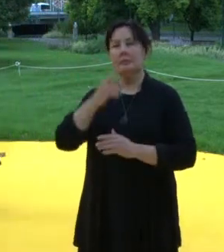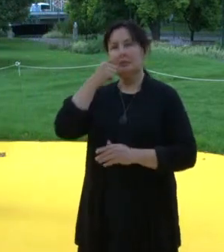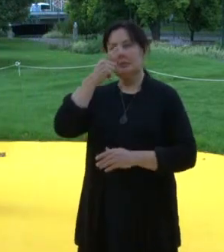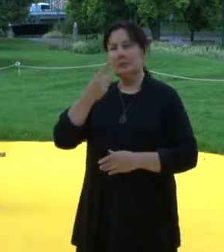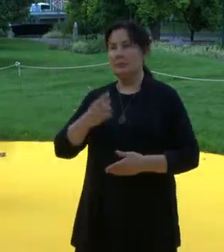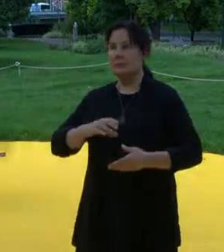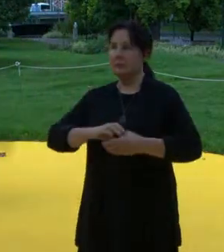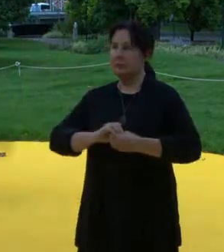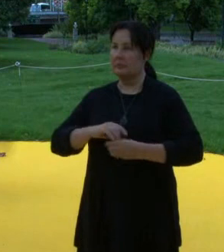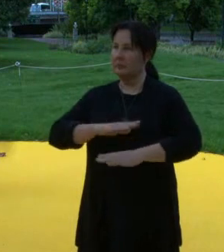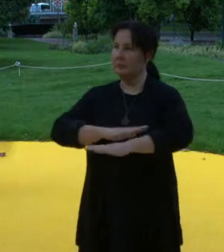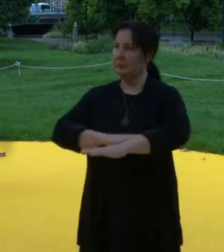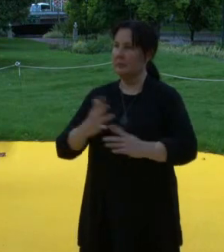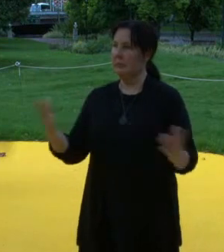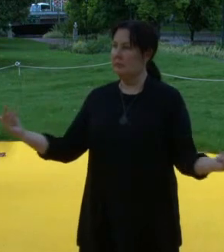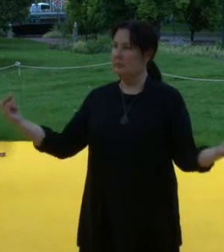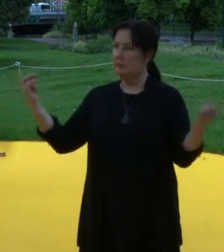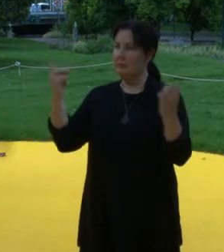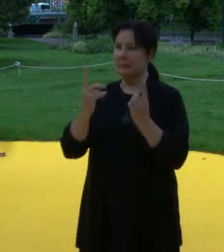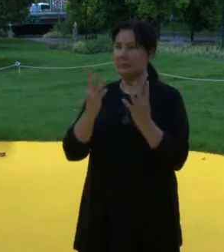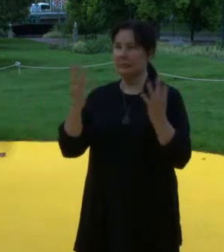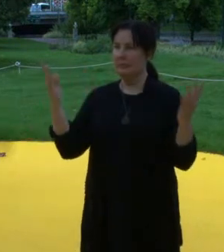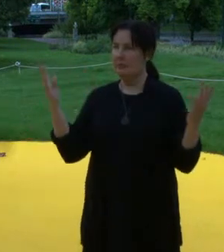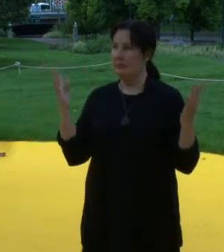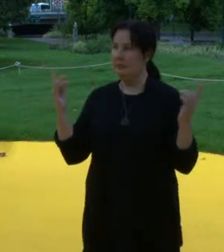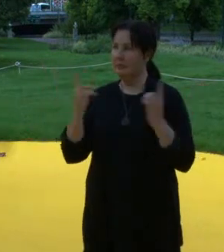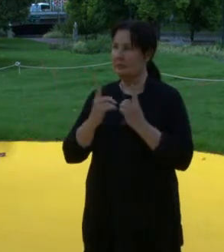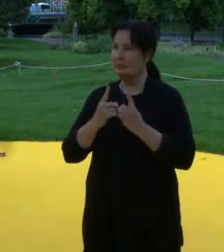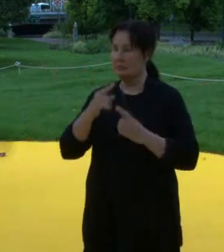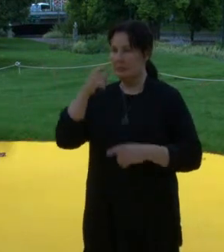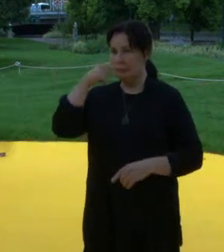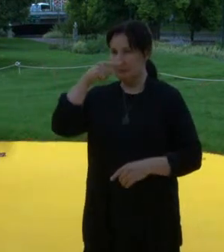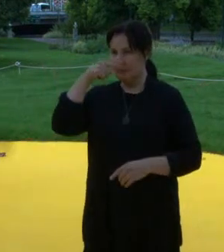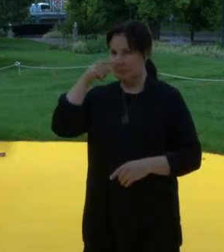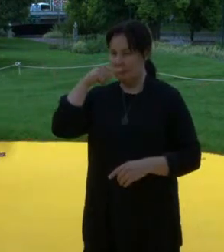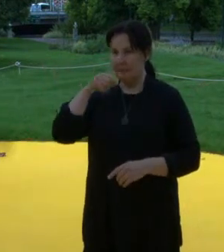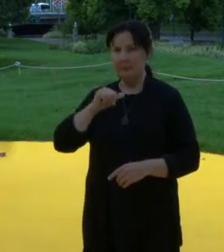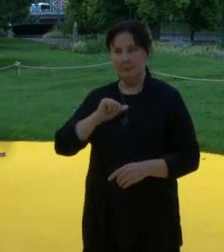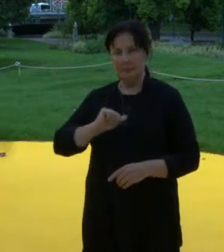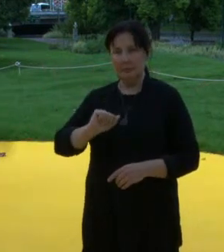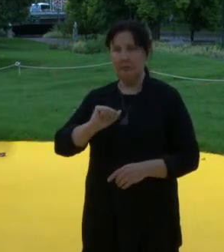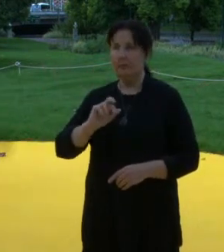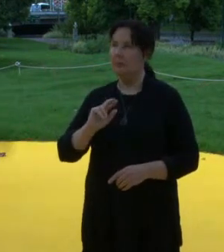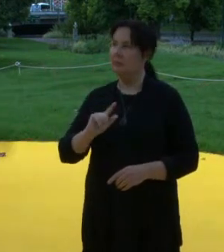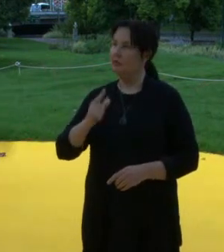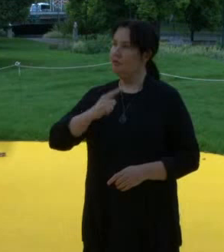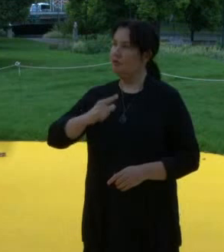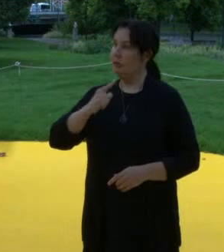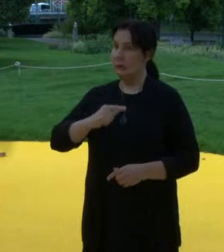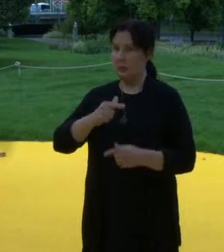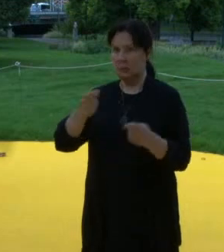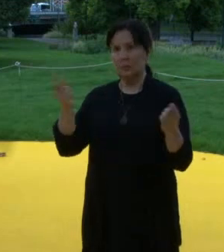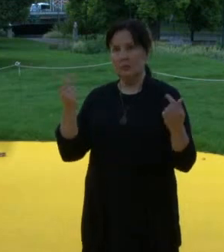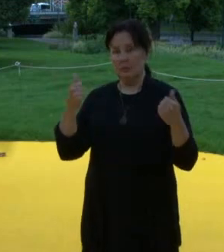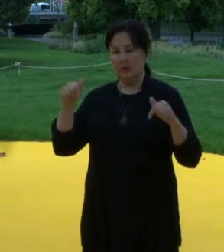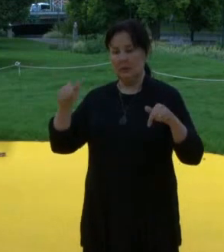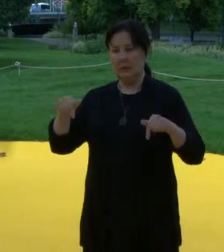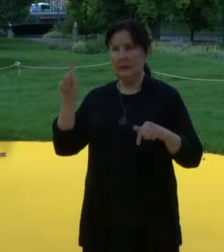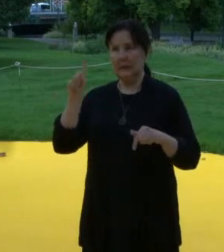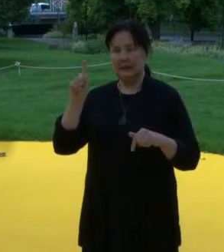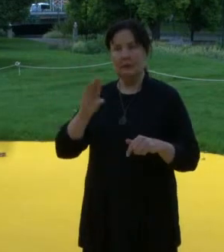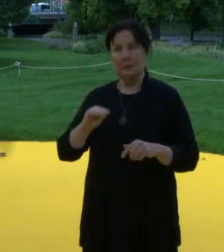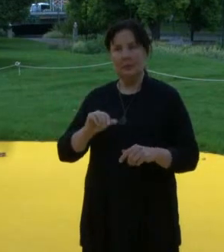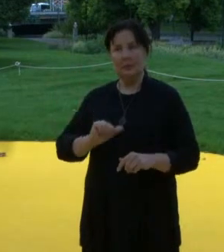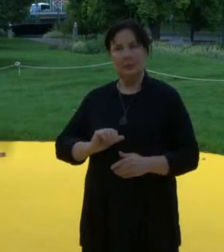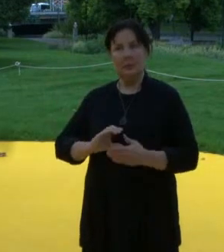we meet? These people are the reason we are here today.